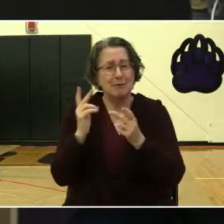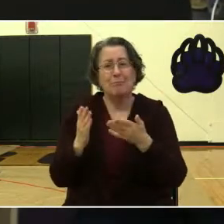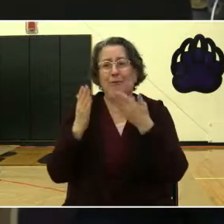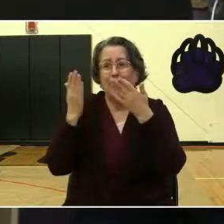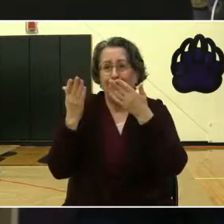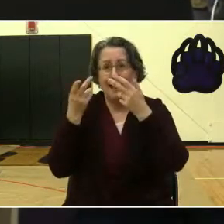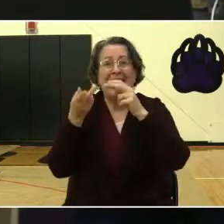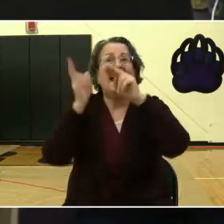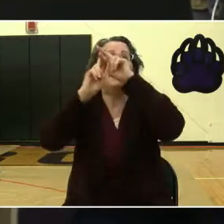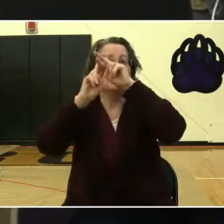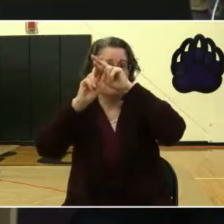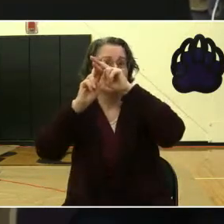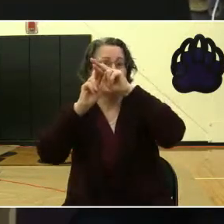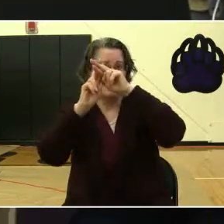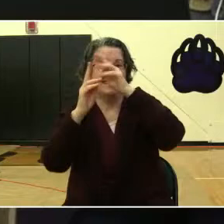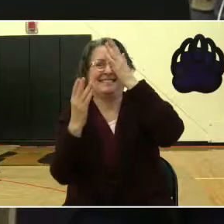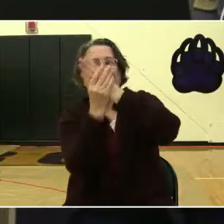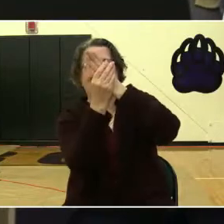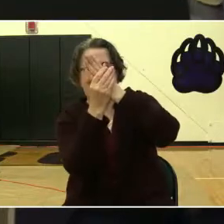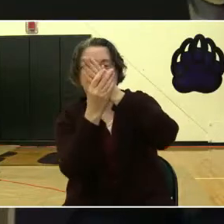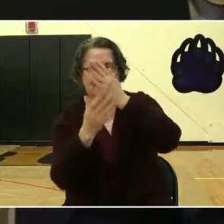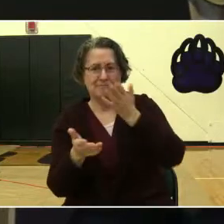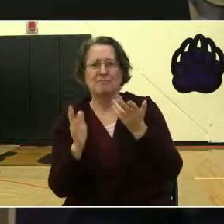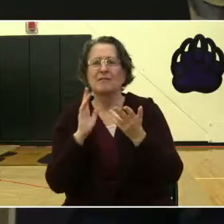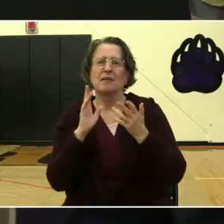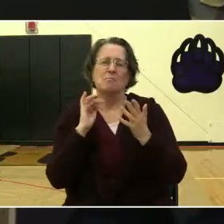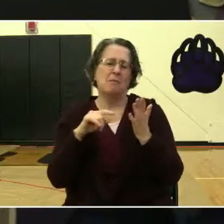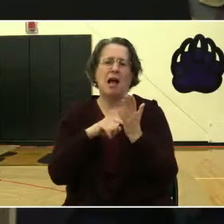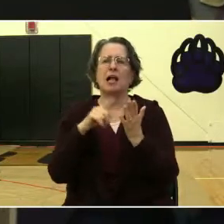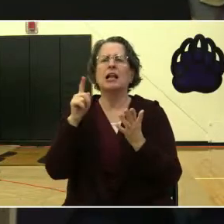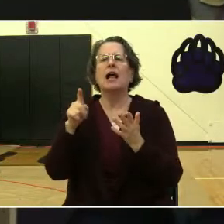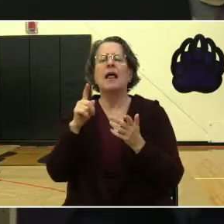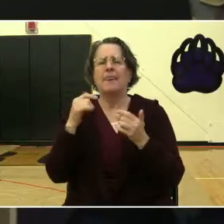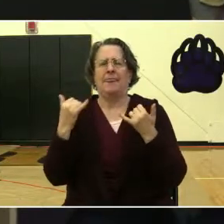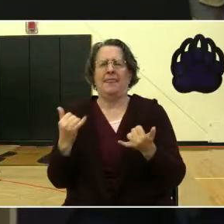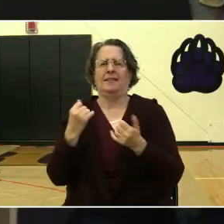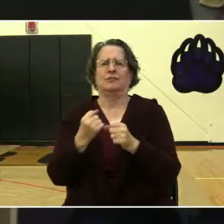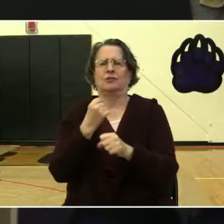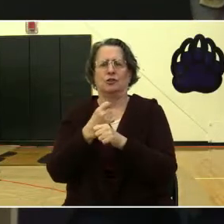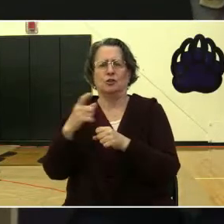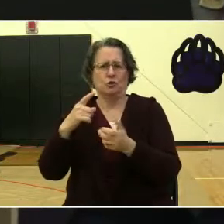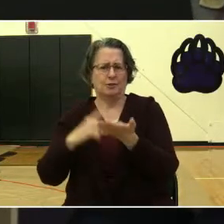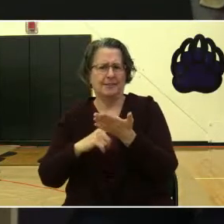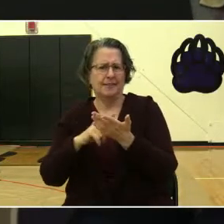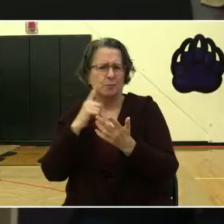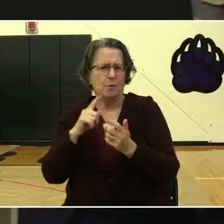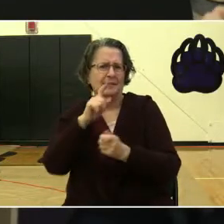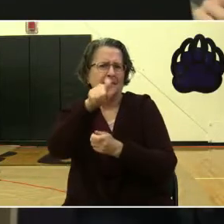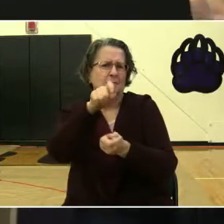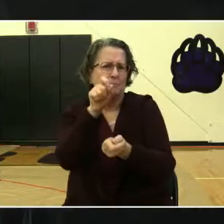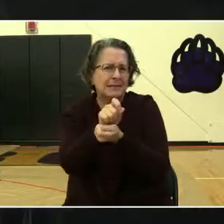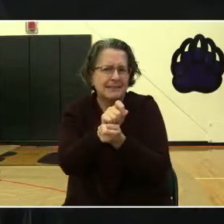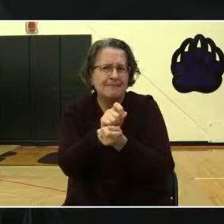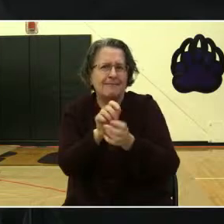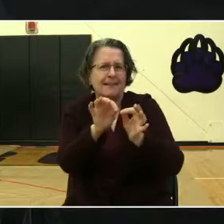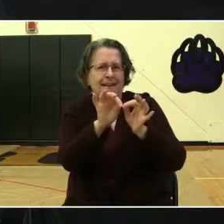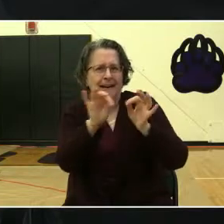you're voting on here today is a number that will be the budget but I hope that addresses your